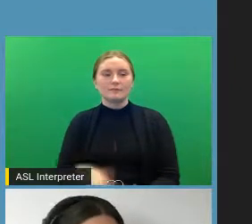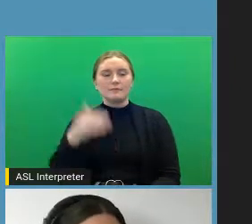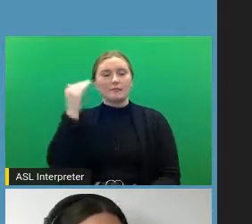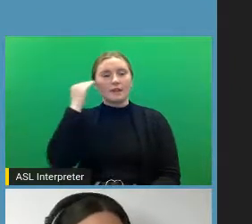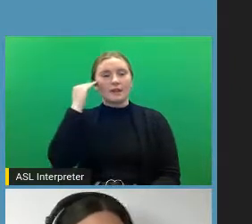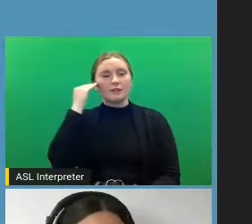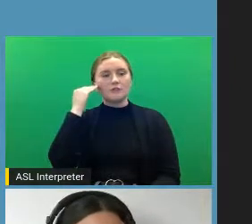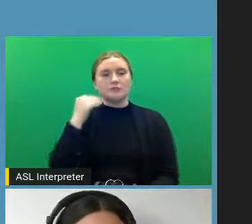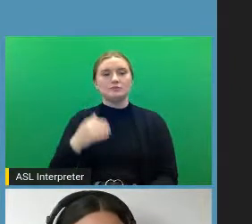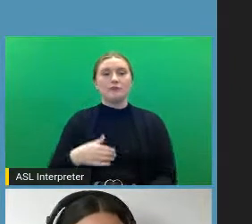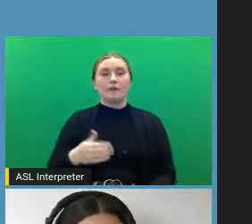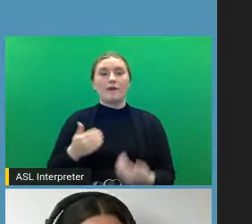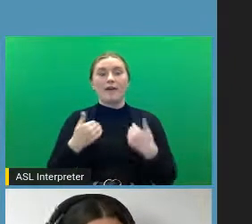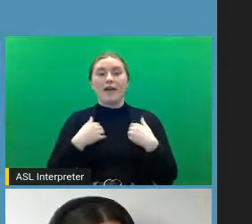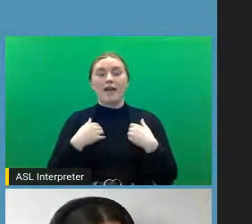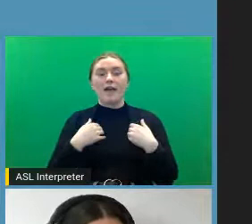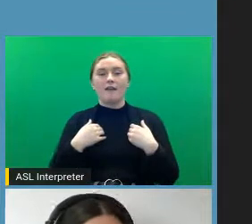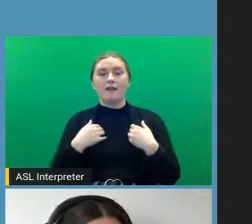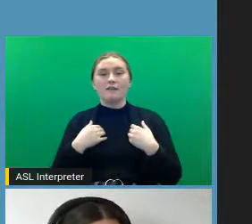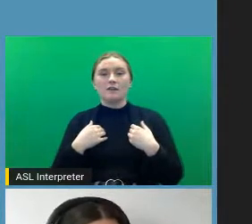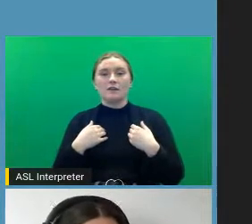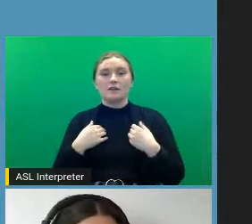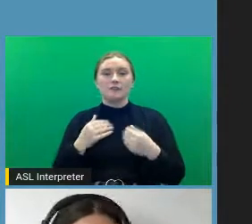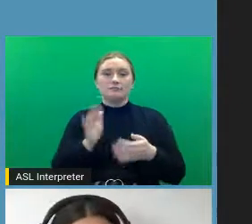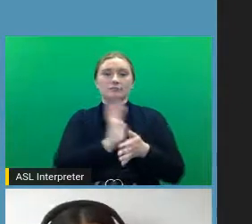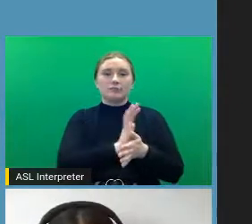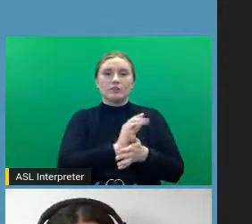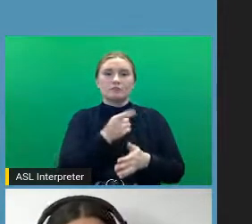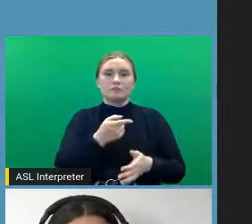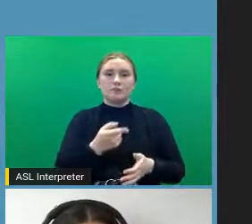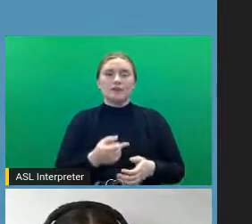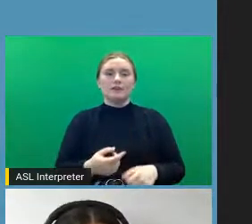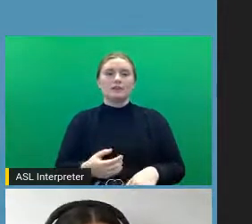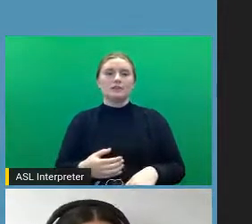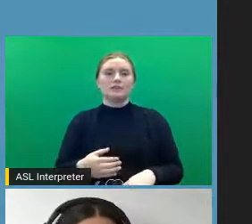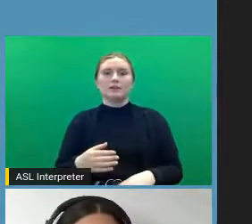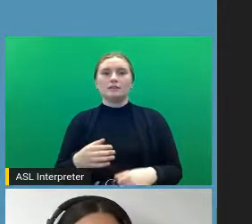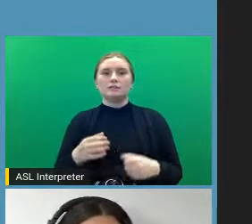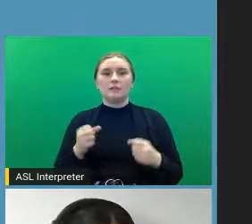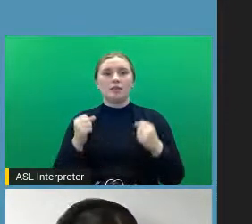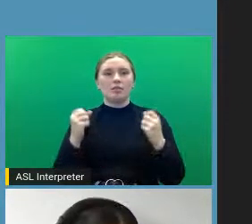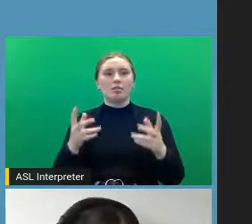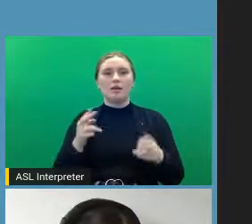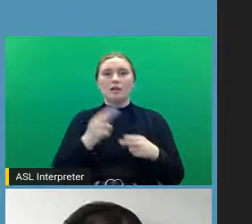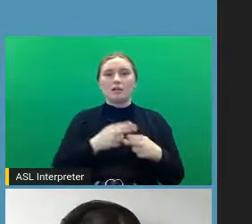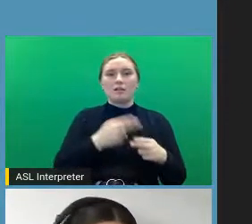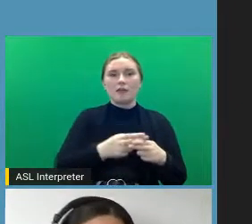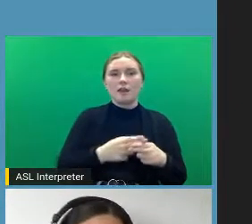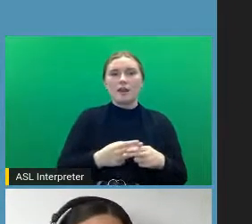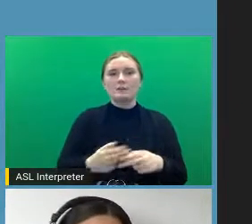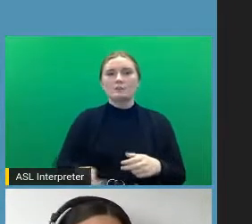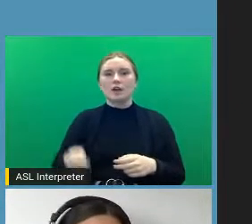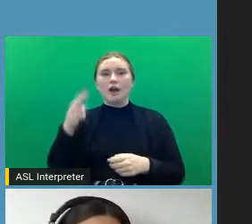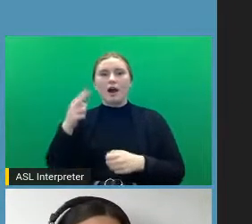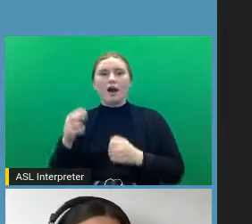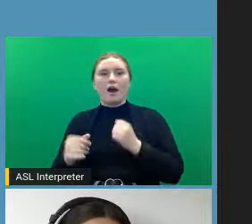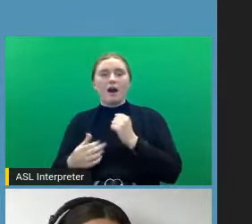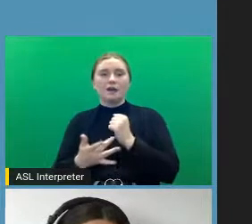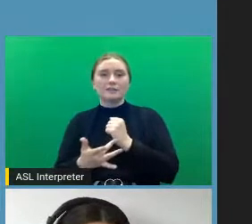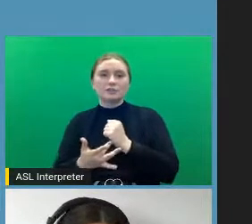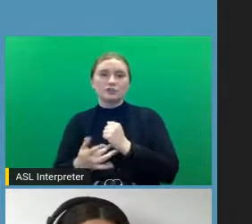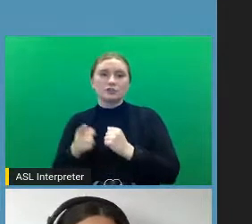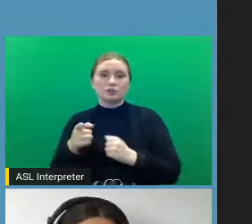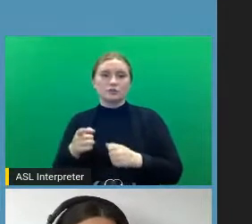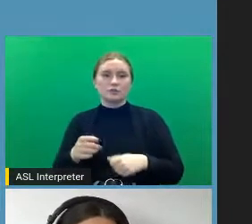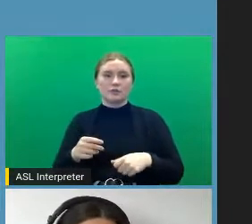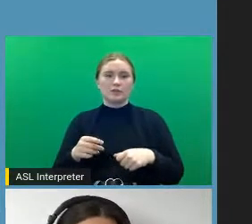video or lots of particular names with particular spellings, you can put all of that in Otter so that it